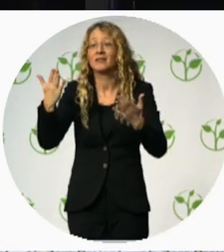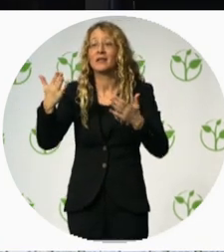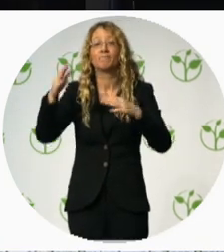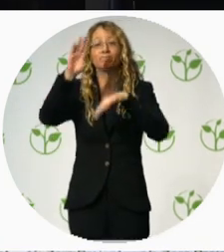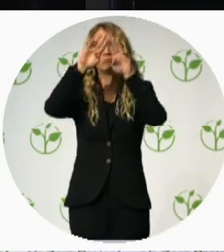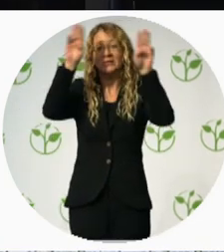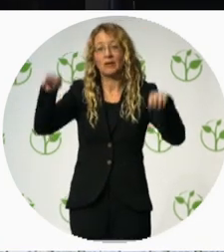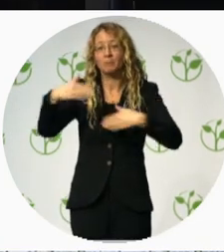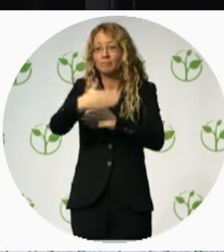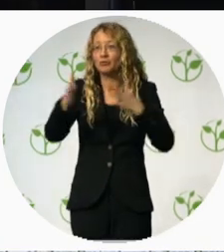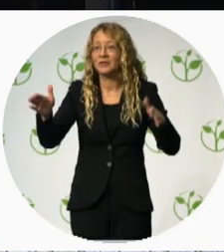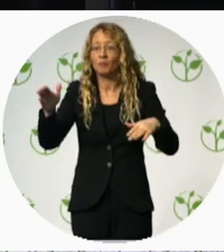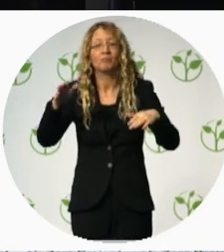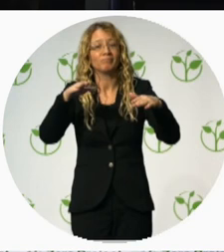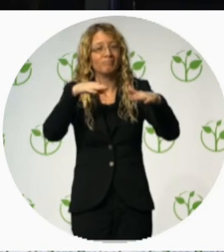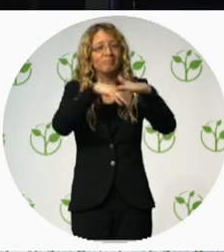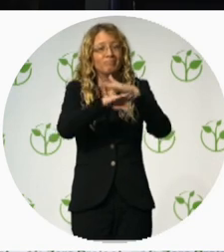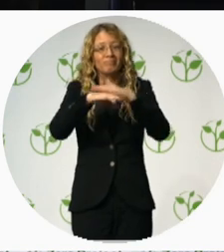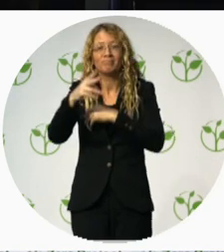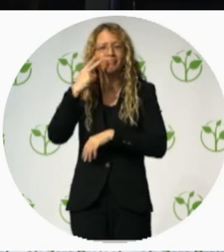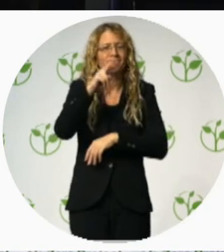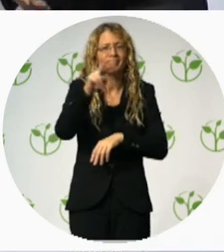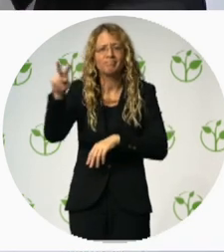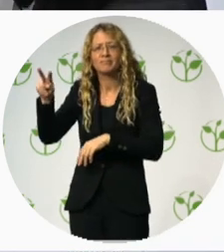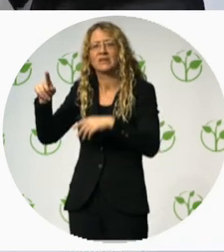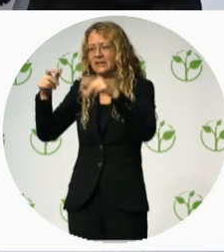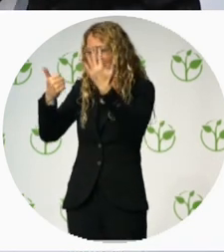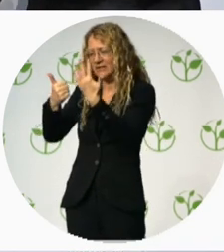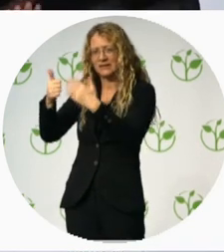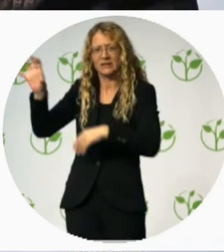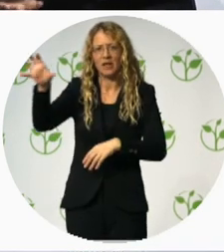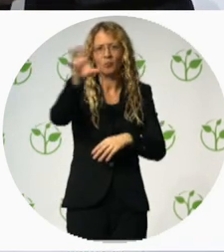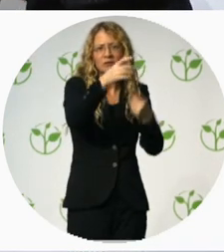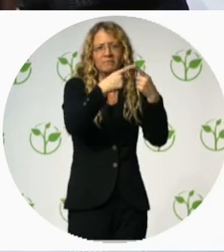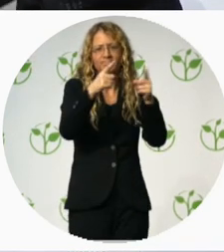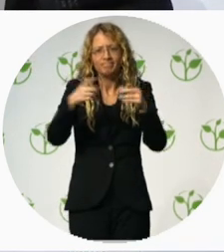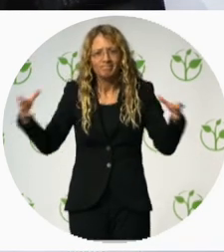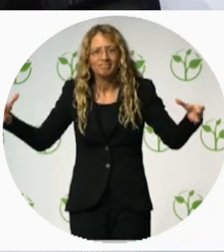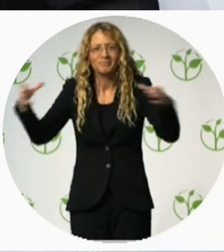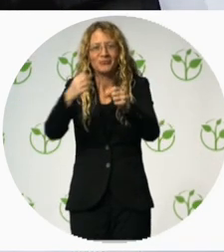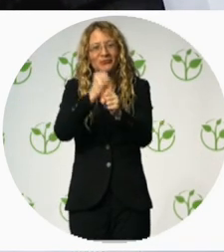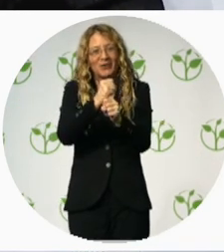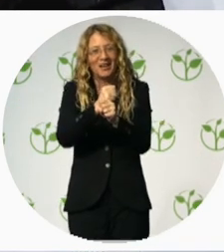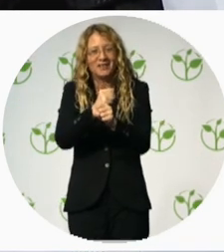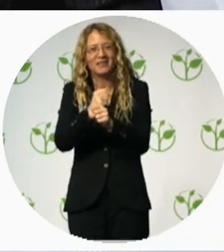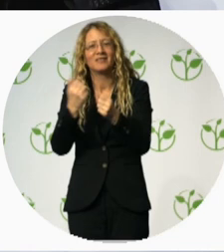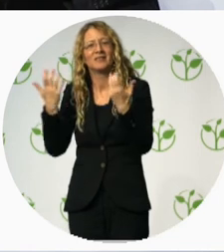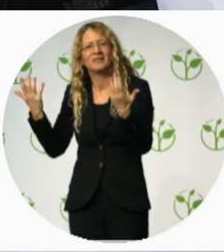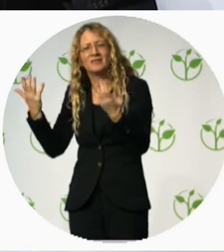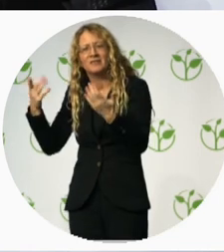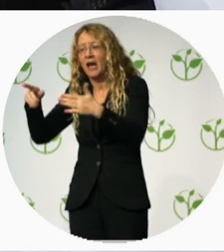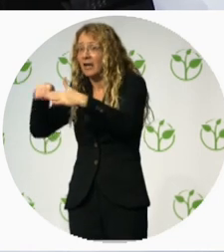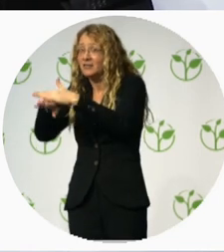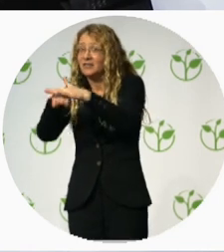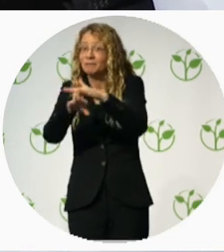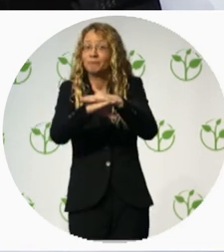six countries in the Balkan region. Funded by the Stavros Niarchos Foundation, the Balkan Museum Access Group is committed to developing their knowledge